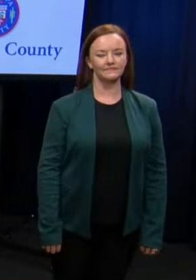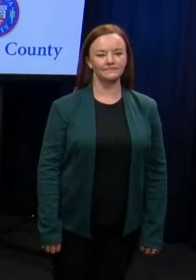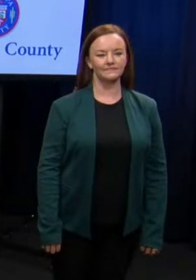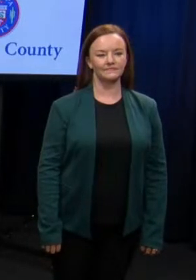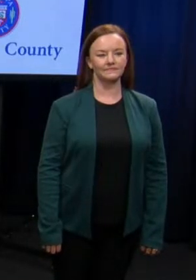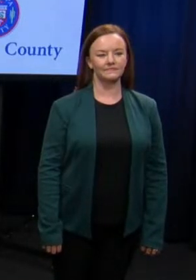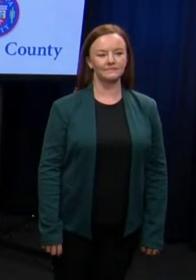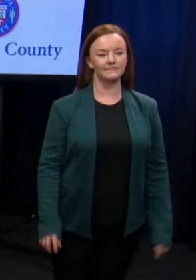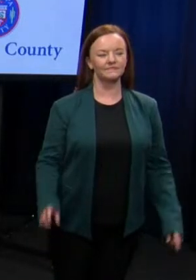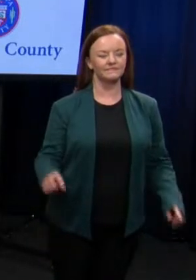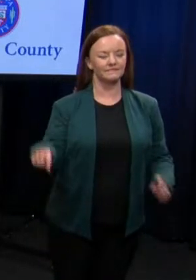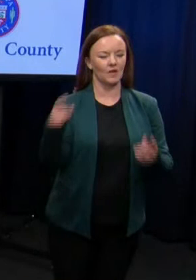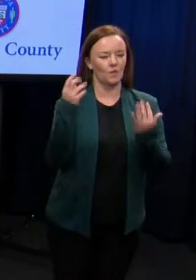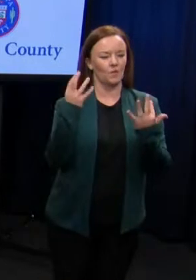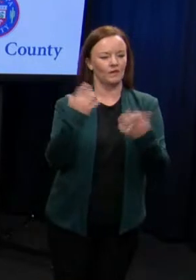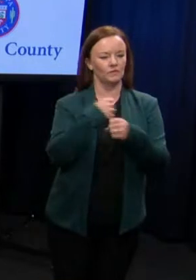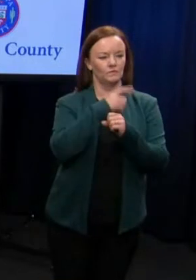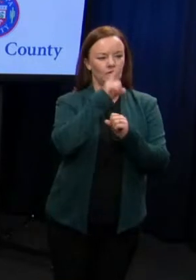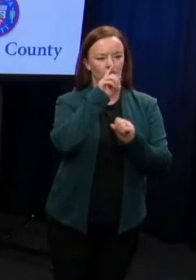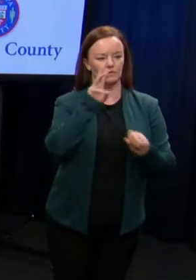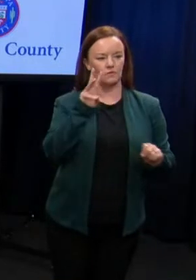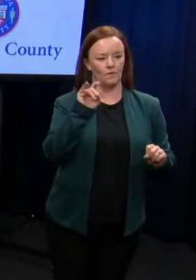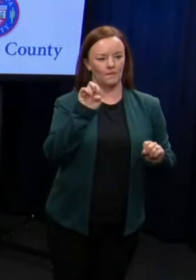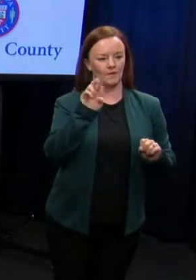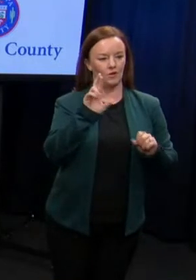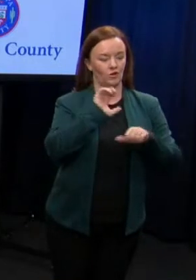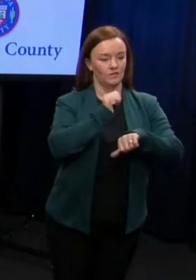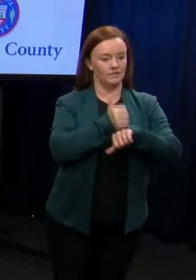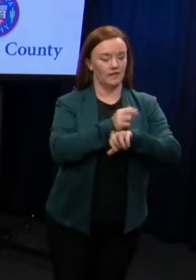So just waiting to make sure the webinar is on here. Are we there?